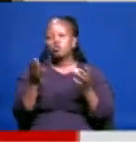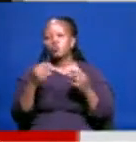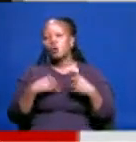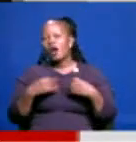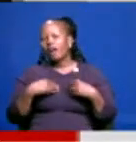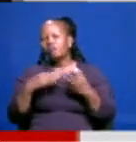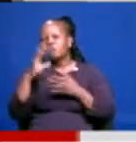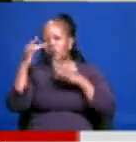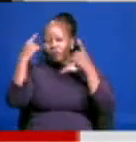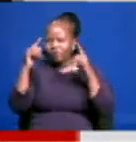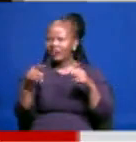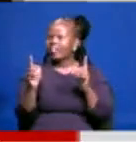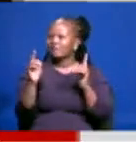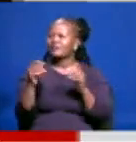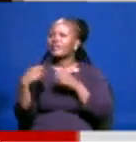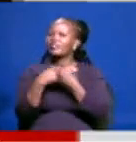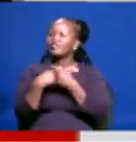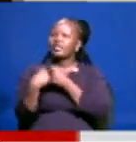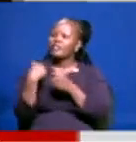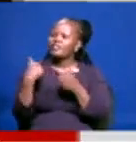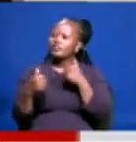which are some of these challenges?